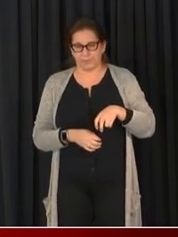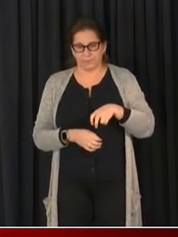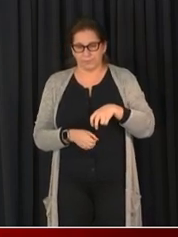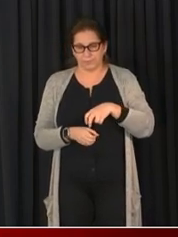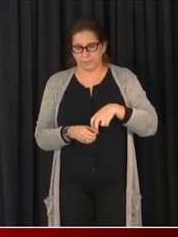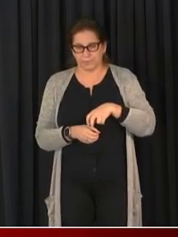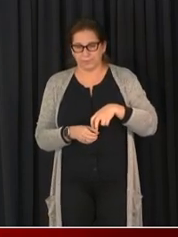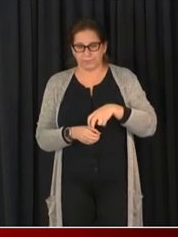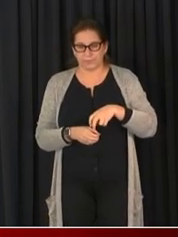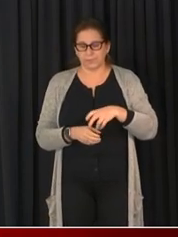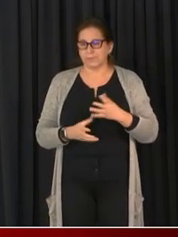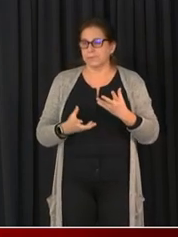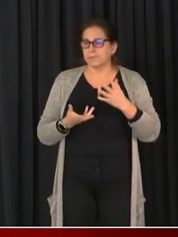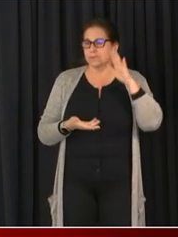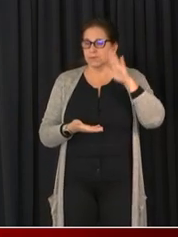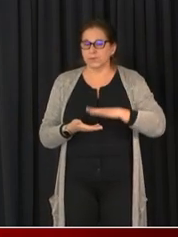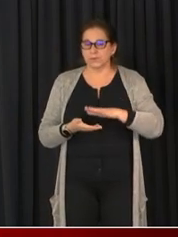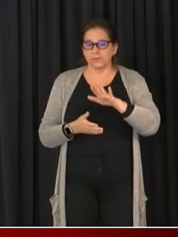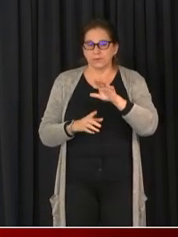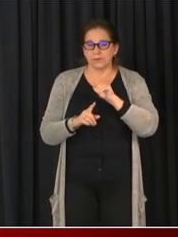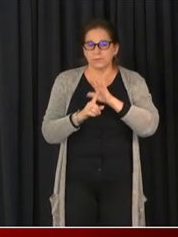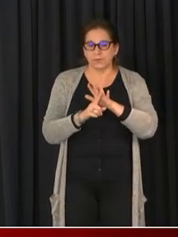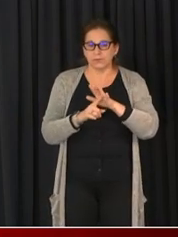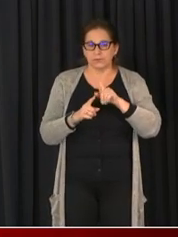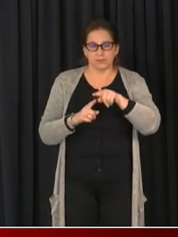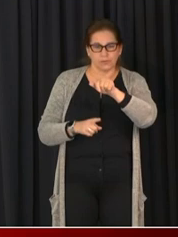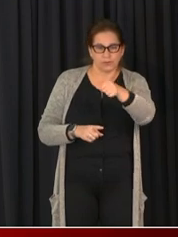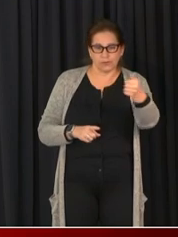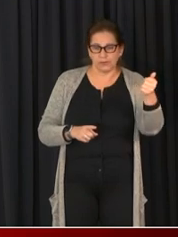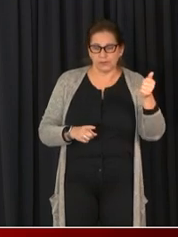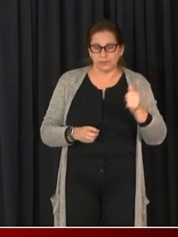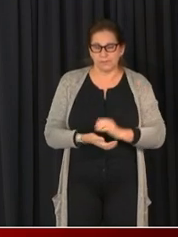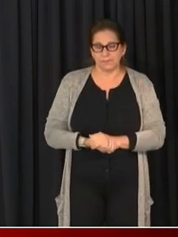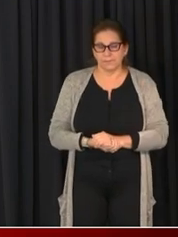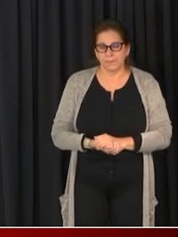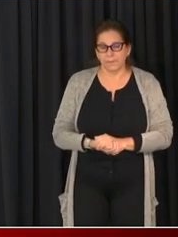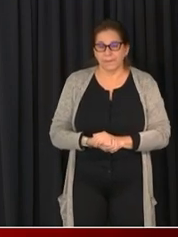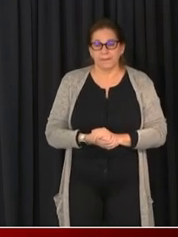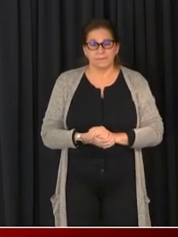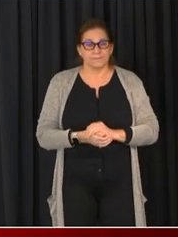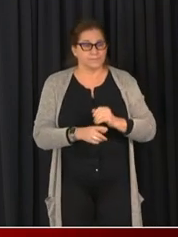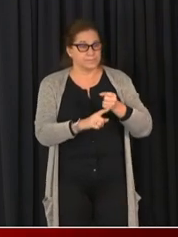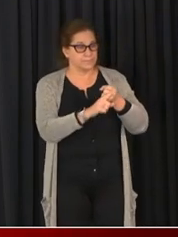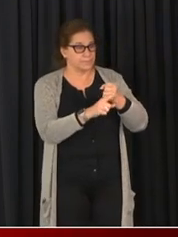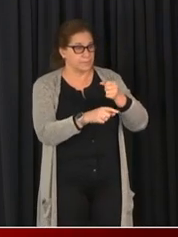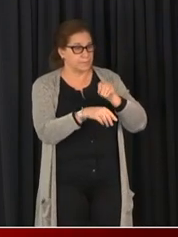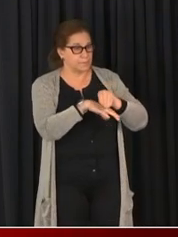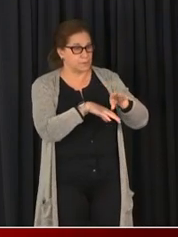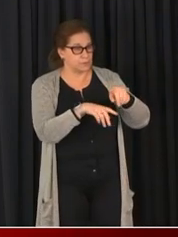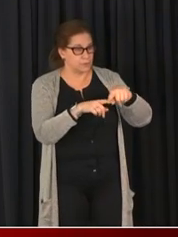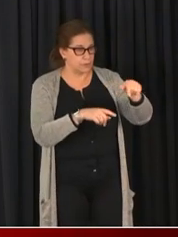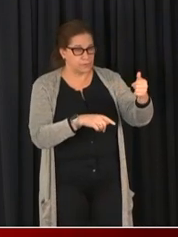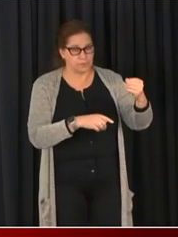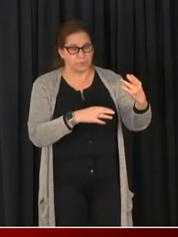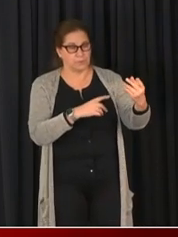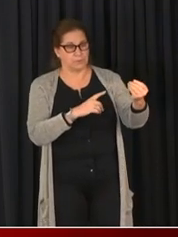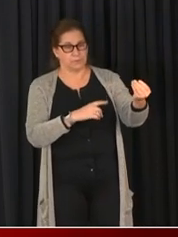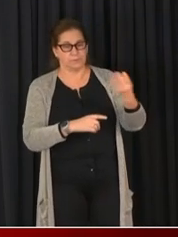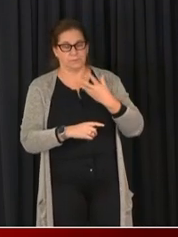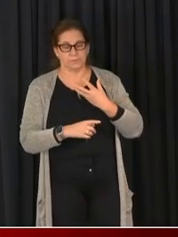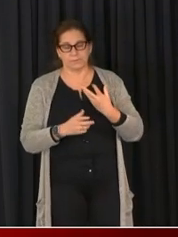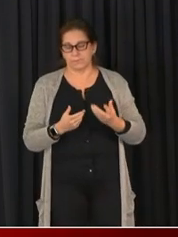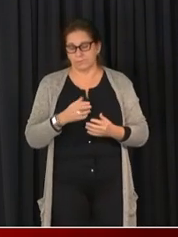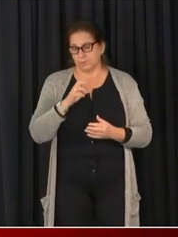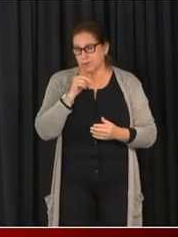your exposure and help you to know whether you were infected. Testing, of course, has its limitations.